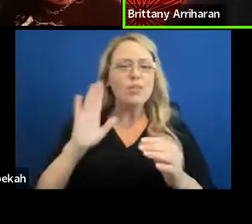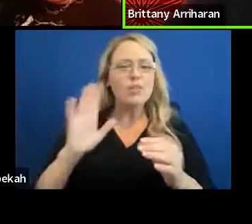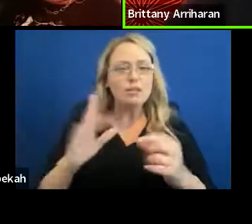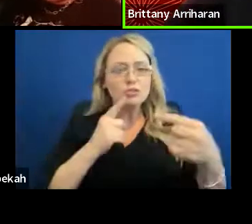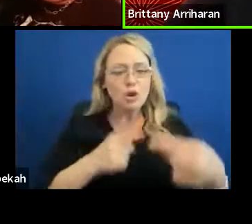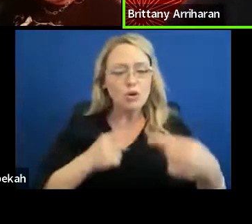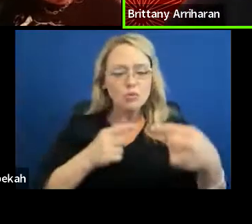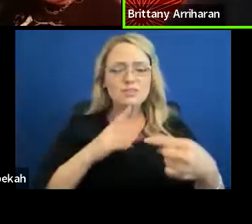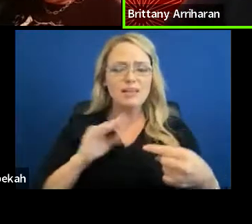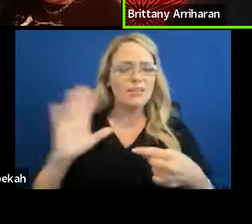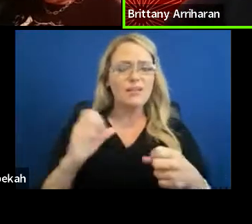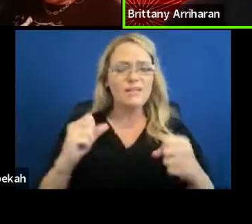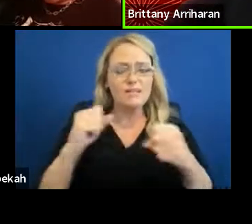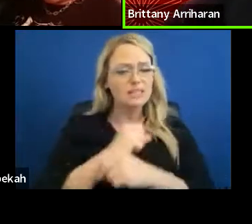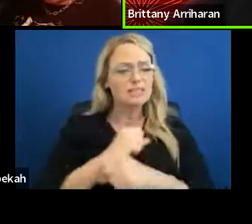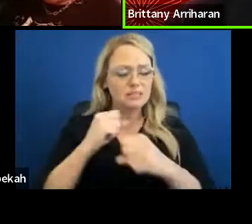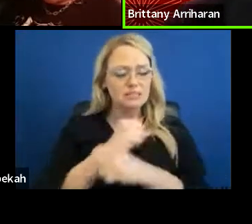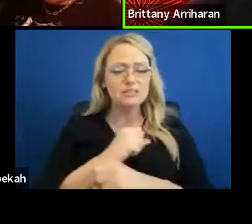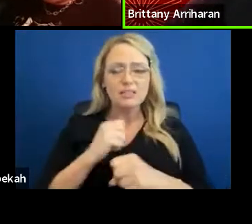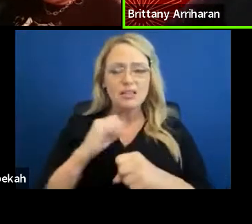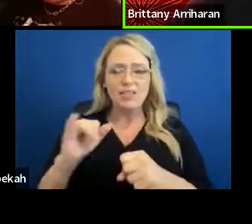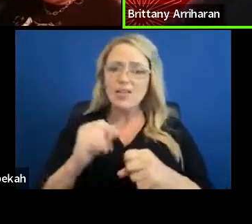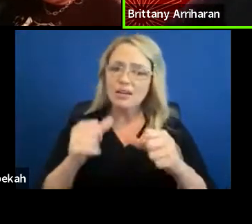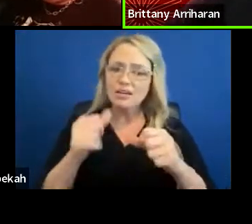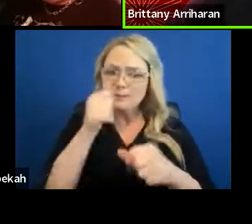the fight that they're fighting.